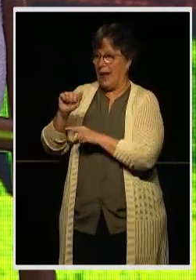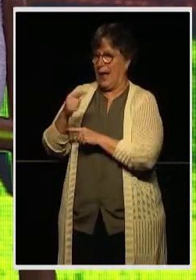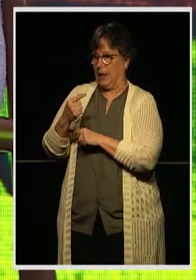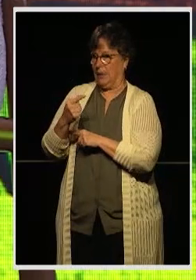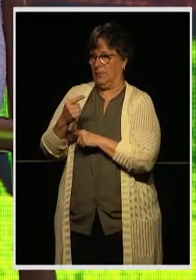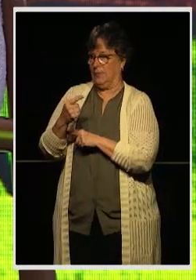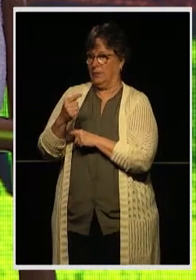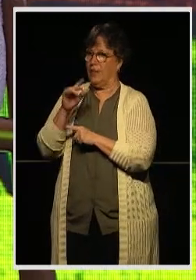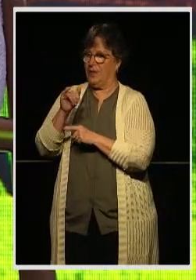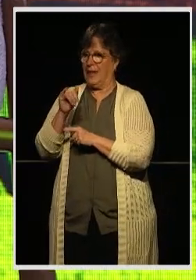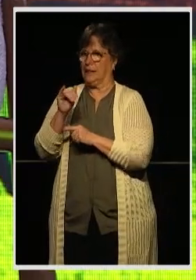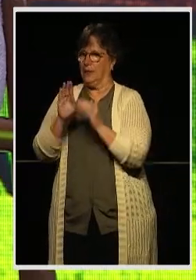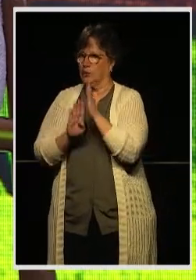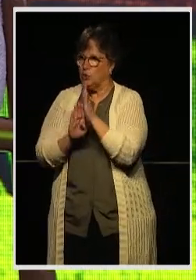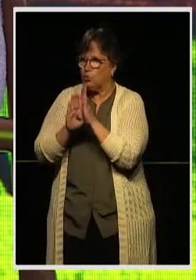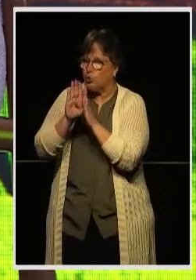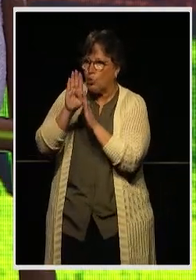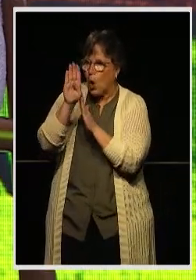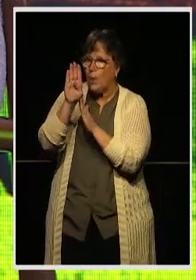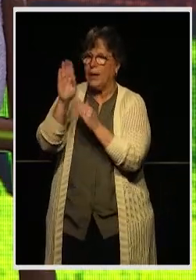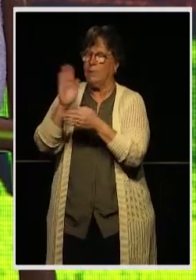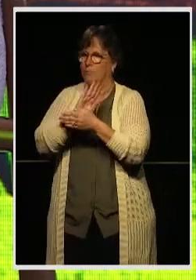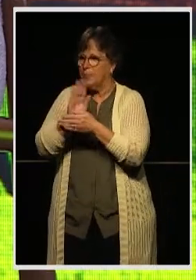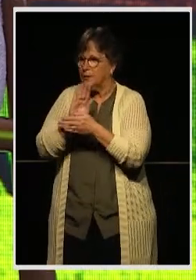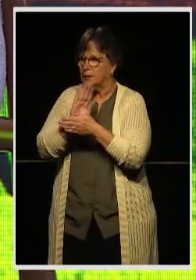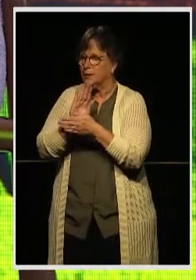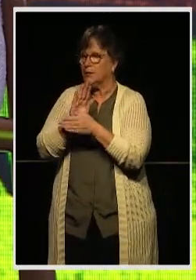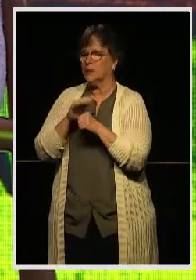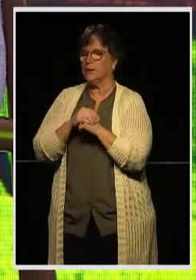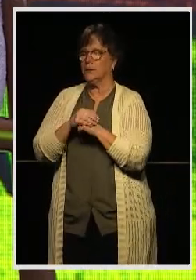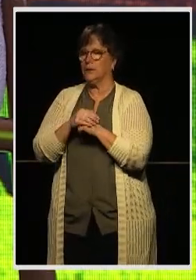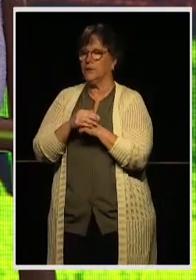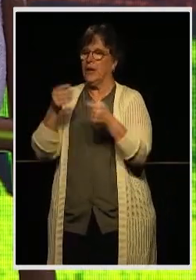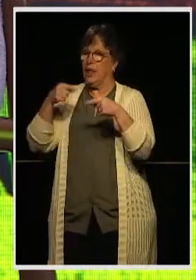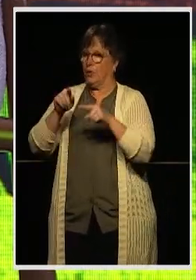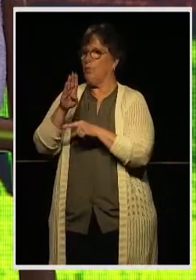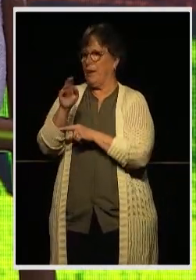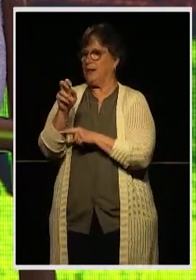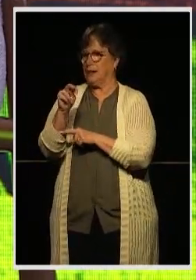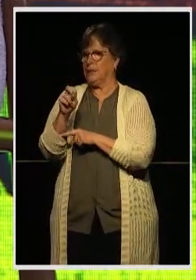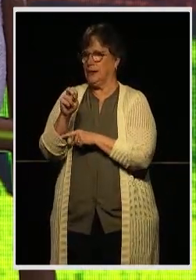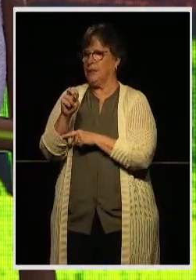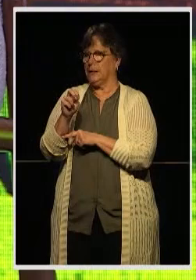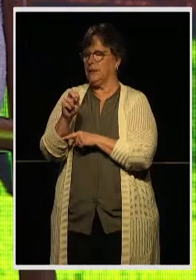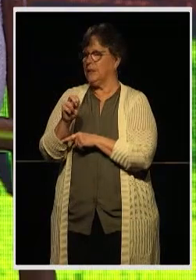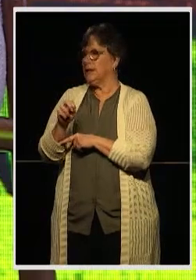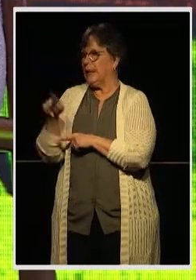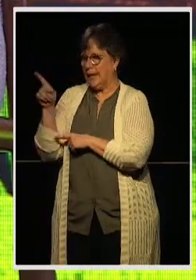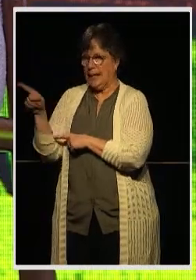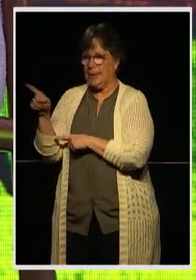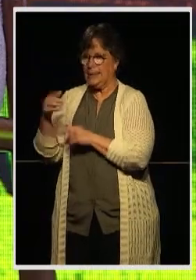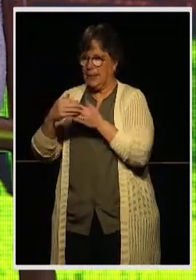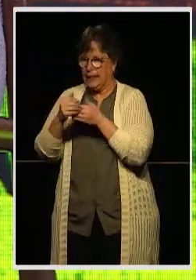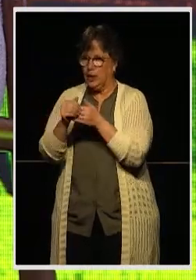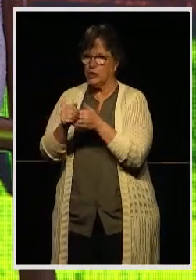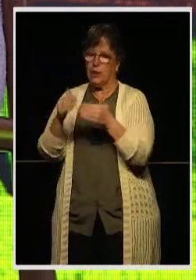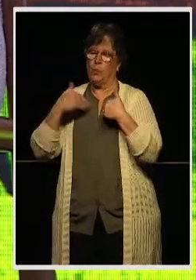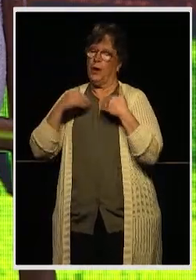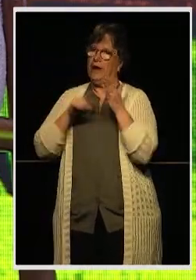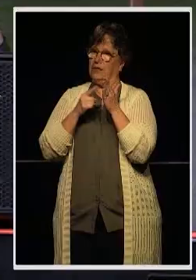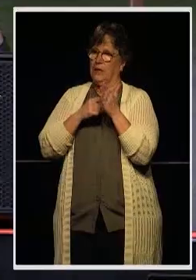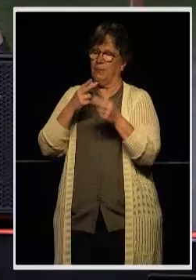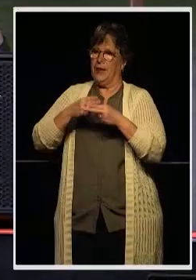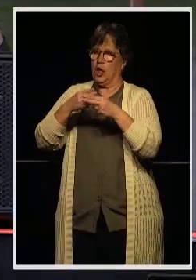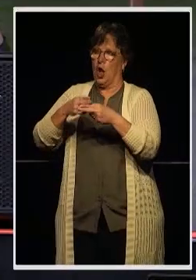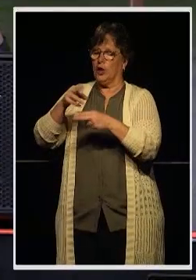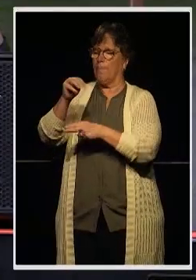a growing industry. And through Ben's leadership, we have something called moonshots at Cal's.